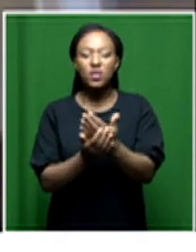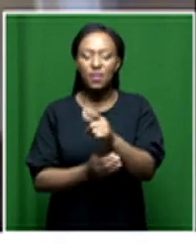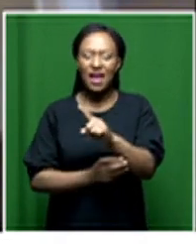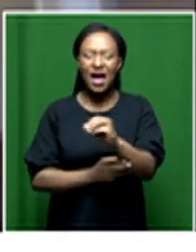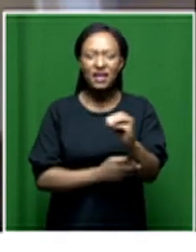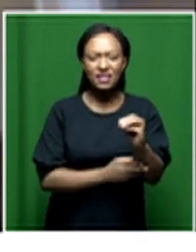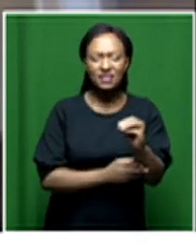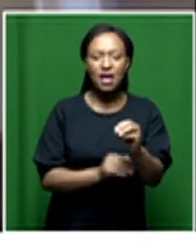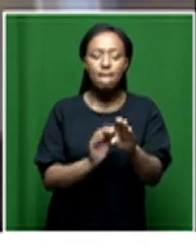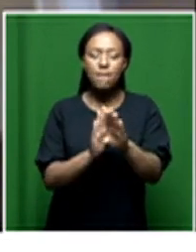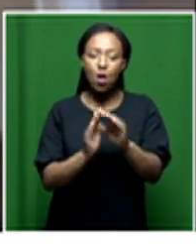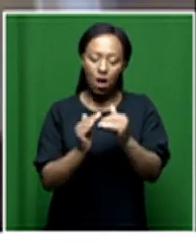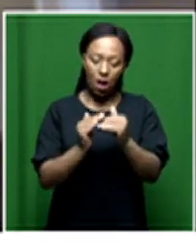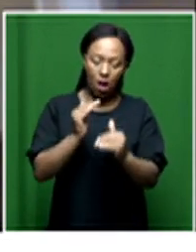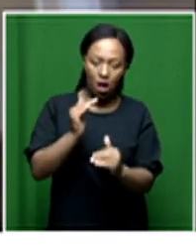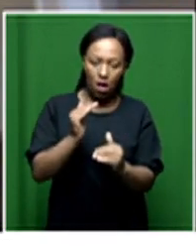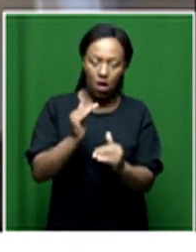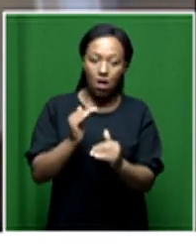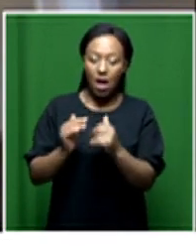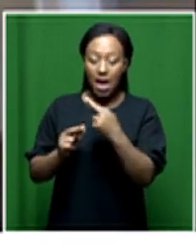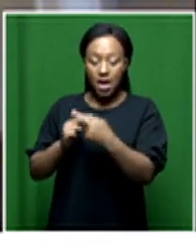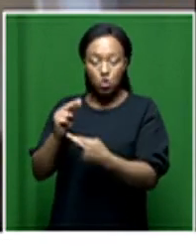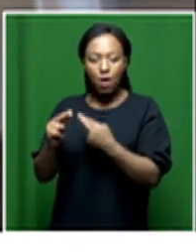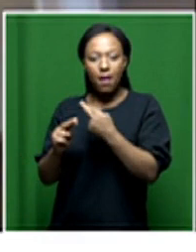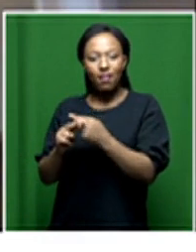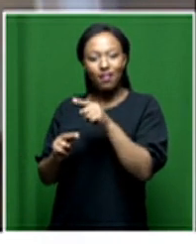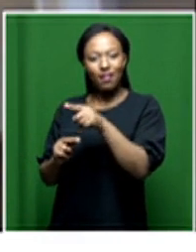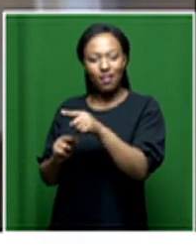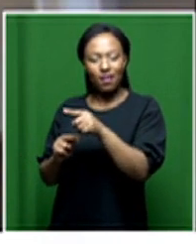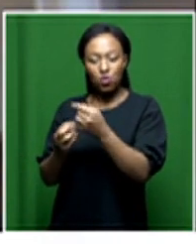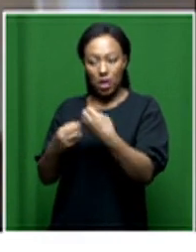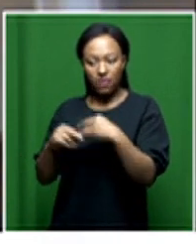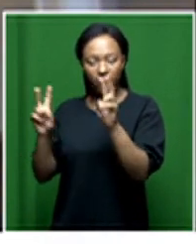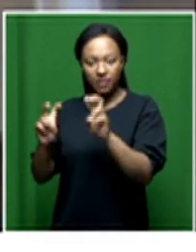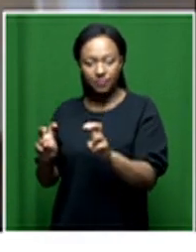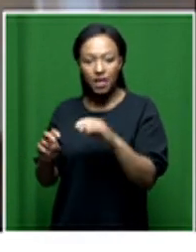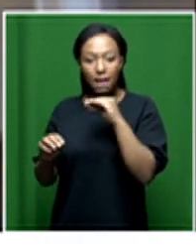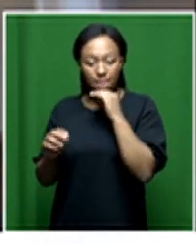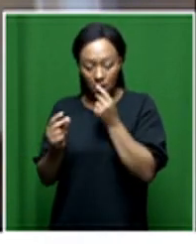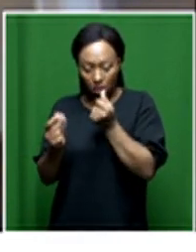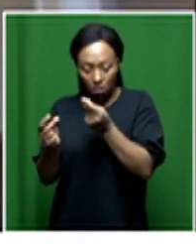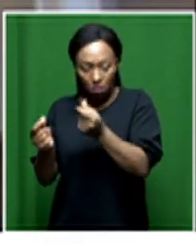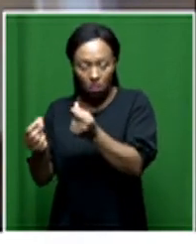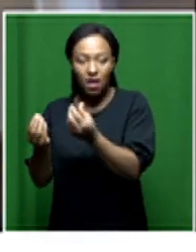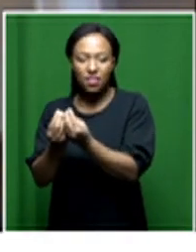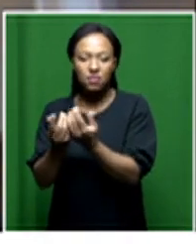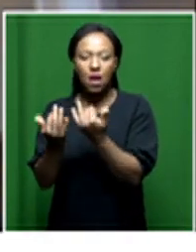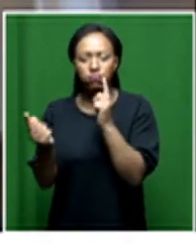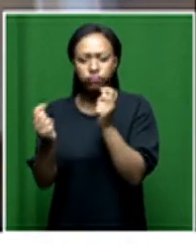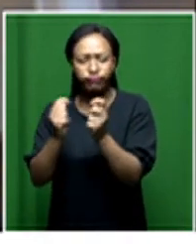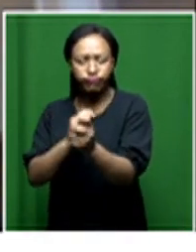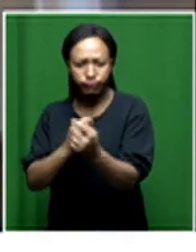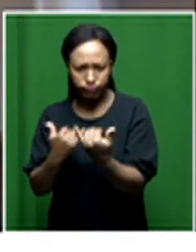billion rand a year less than a renewable fleet. And that just indicates the speed with which things are changing. Mm. So